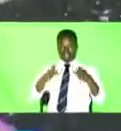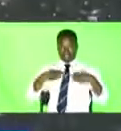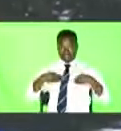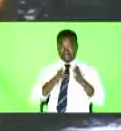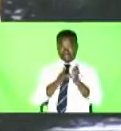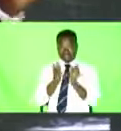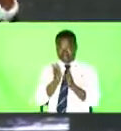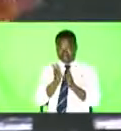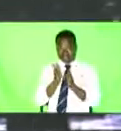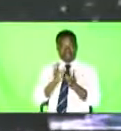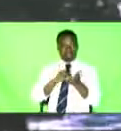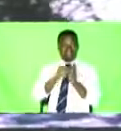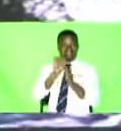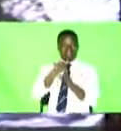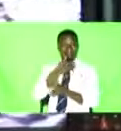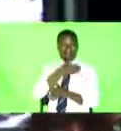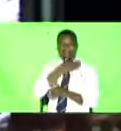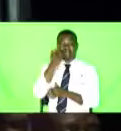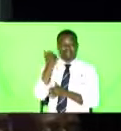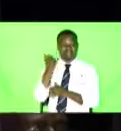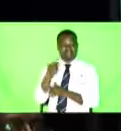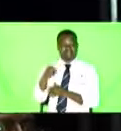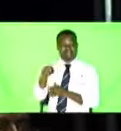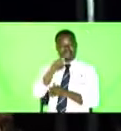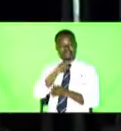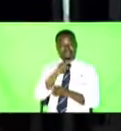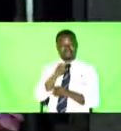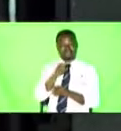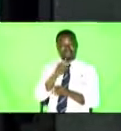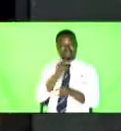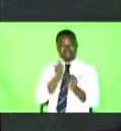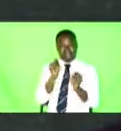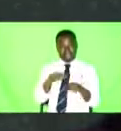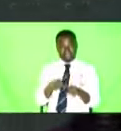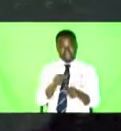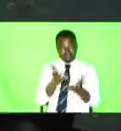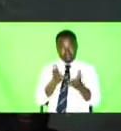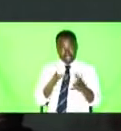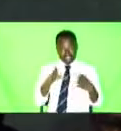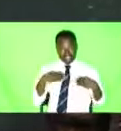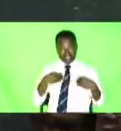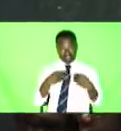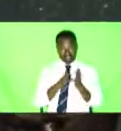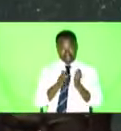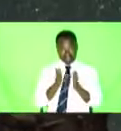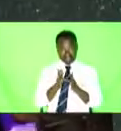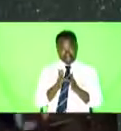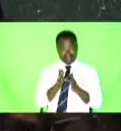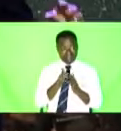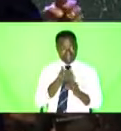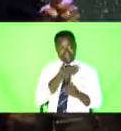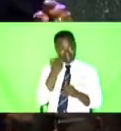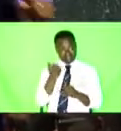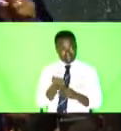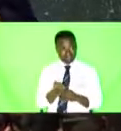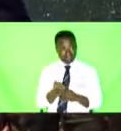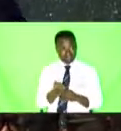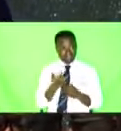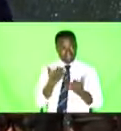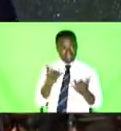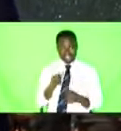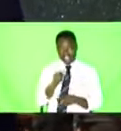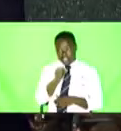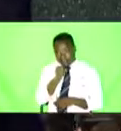the best thing that can ever happen to you. If you want to give your life to Jesus. I'm going to hand over the mic